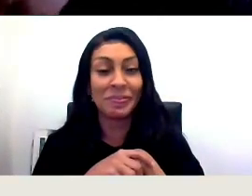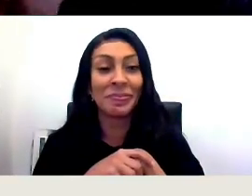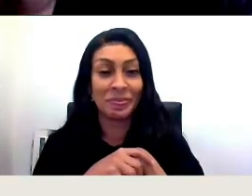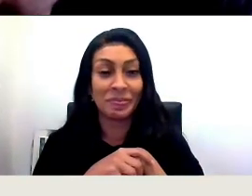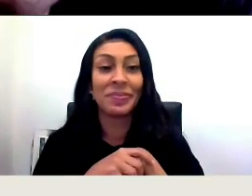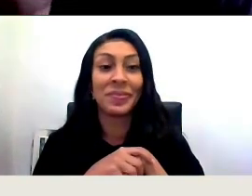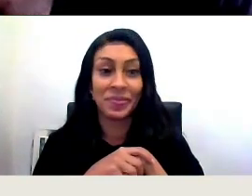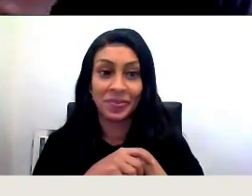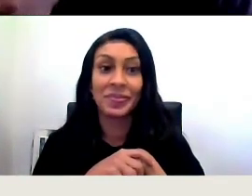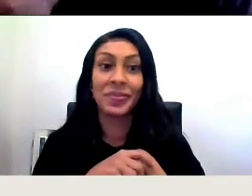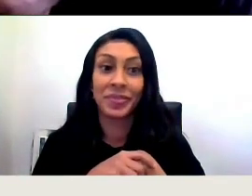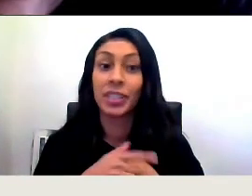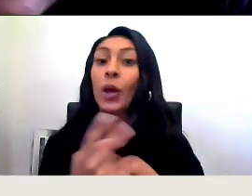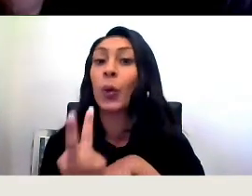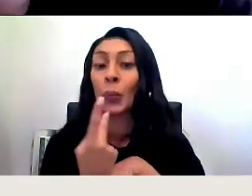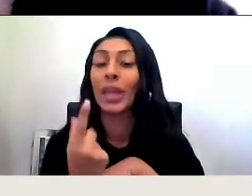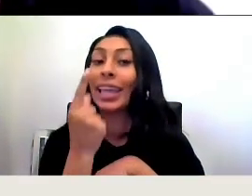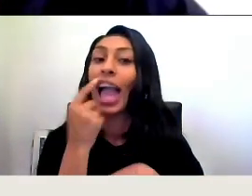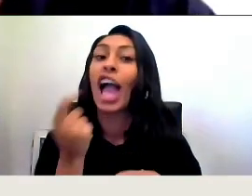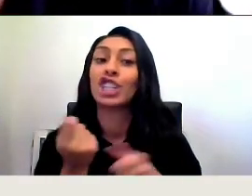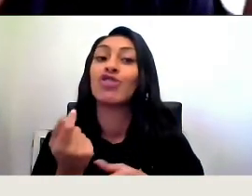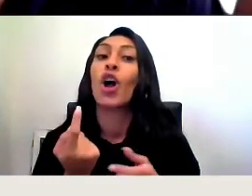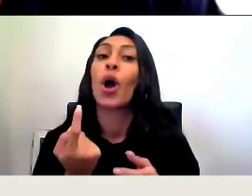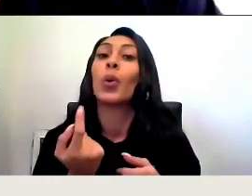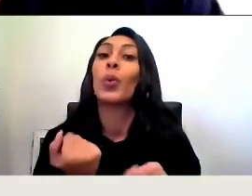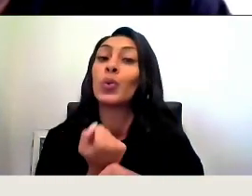We're in control of what we can do with the time.